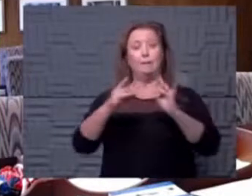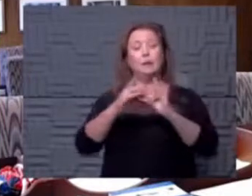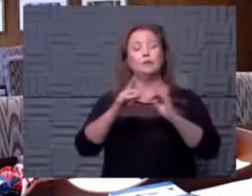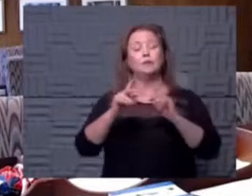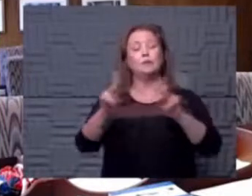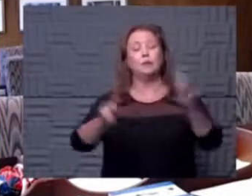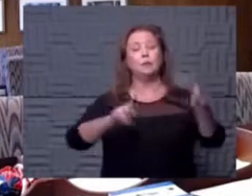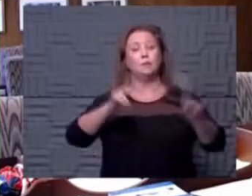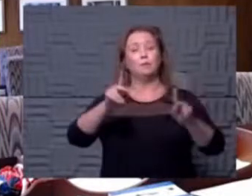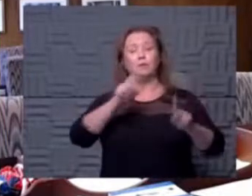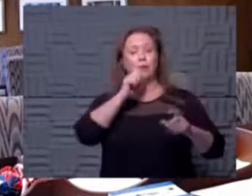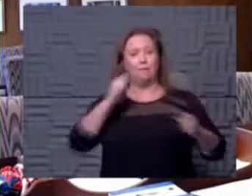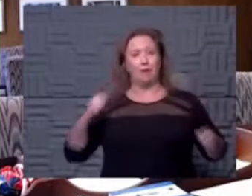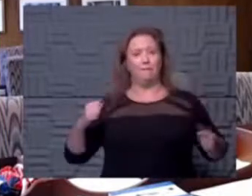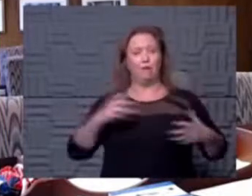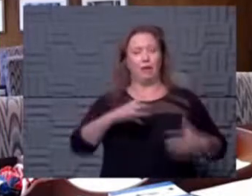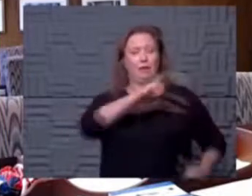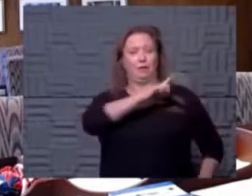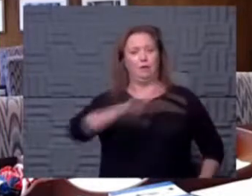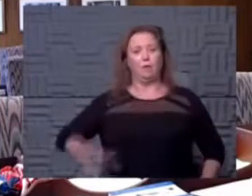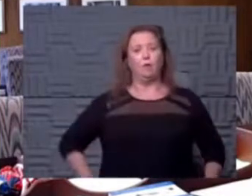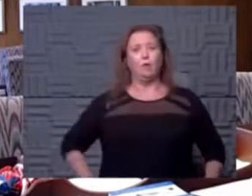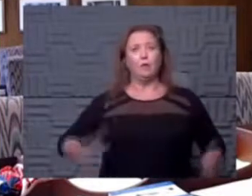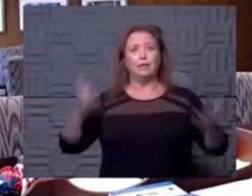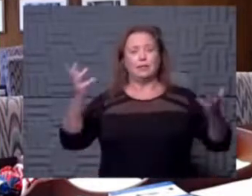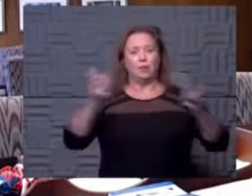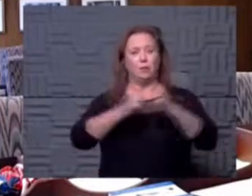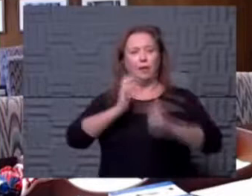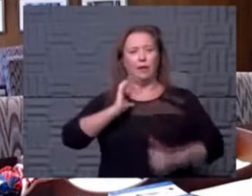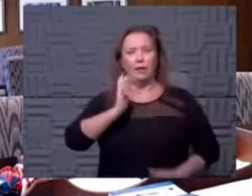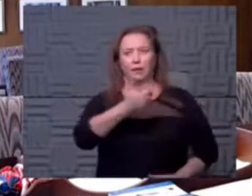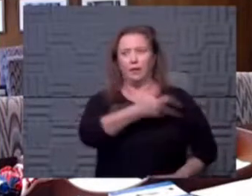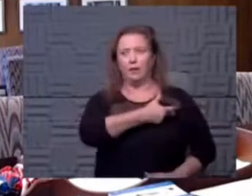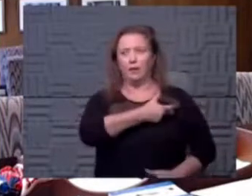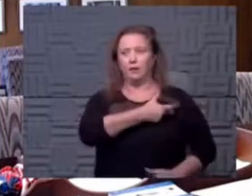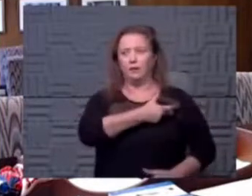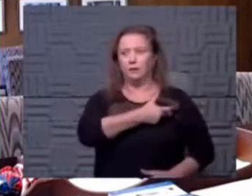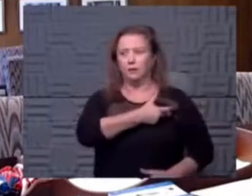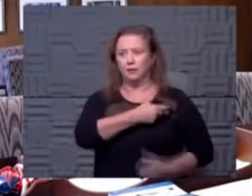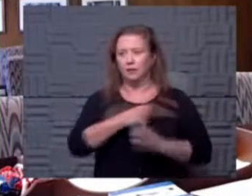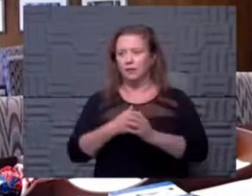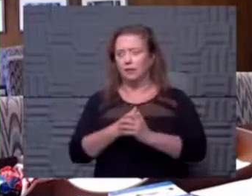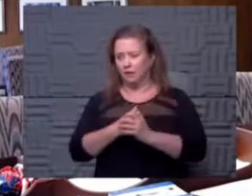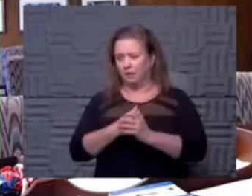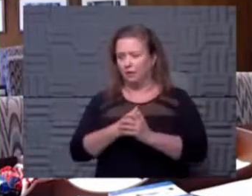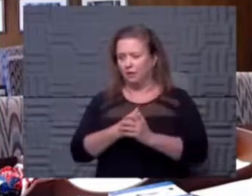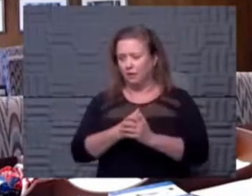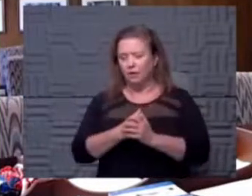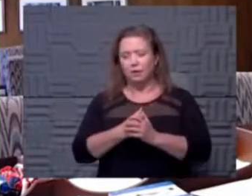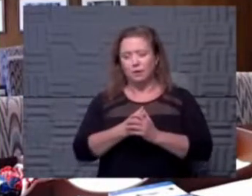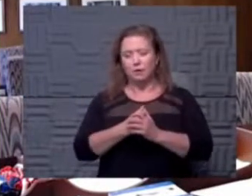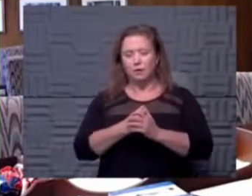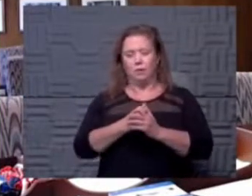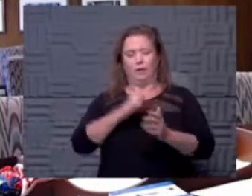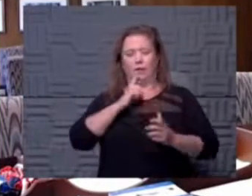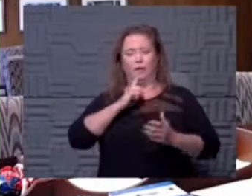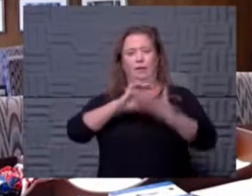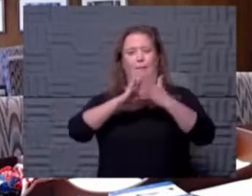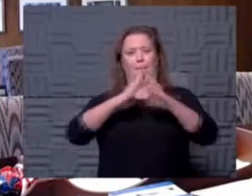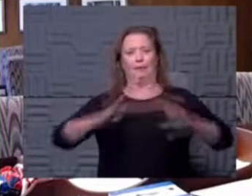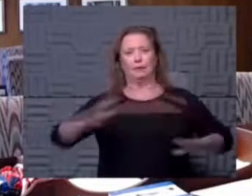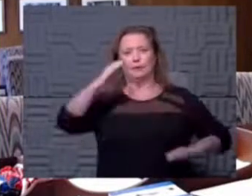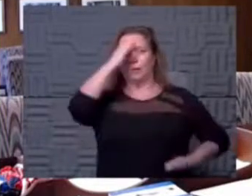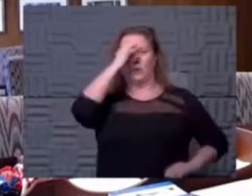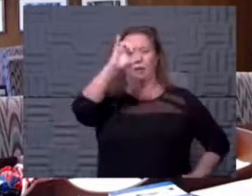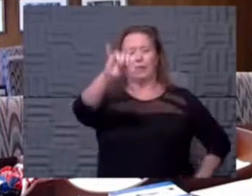is: be not afraid. The Lord is with us, and that we can take solace in this. It's